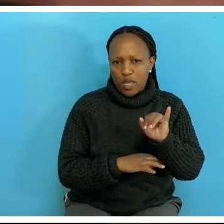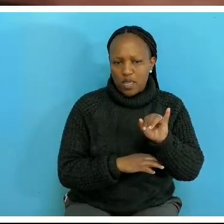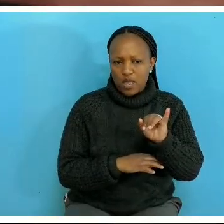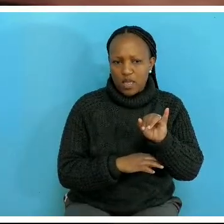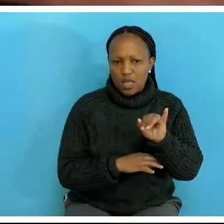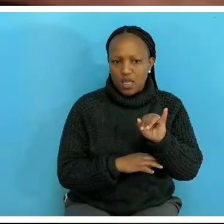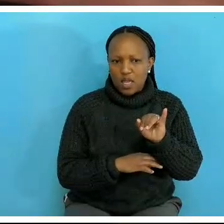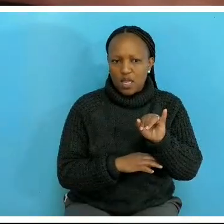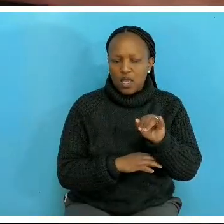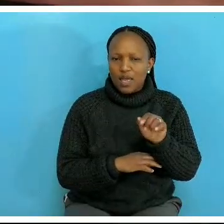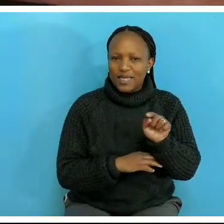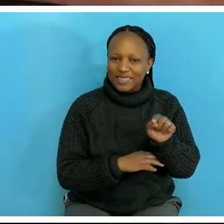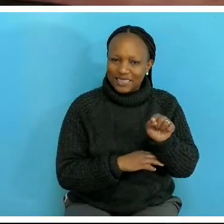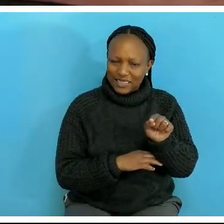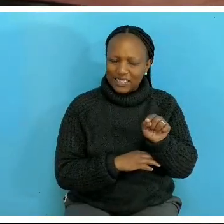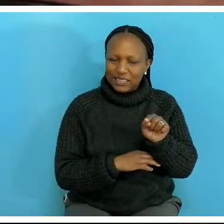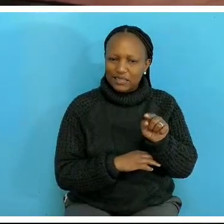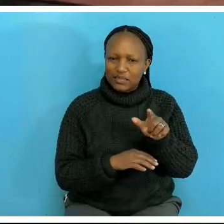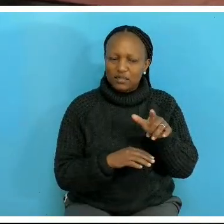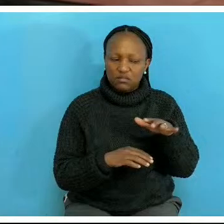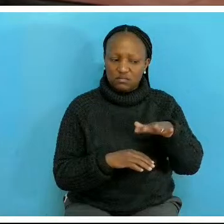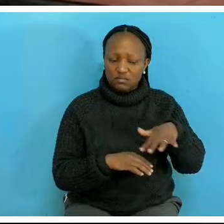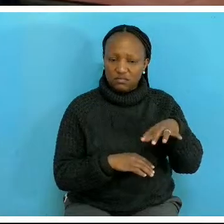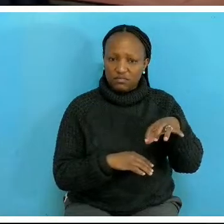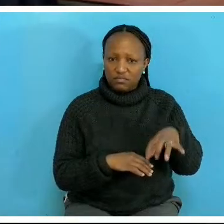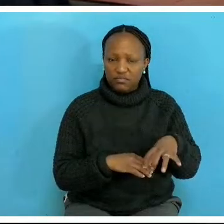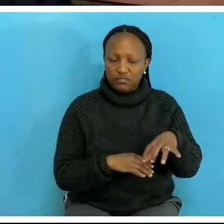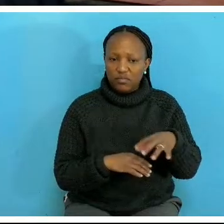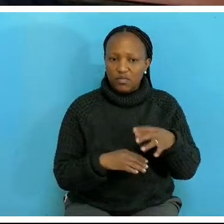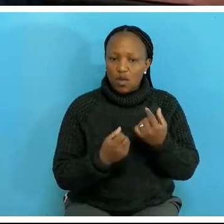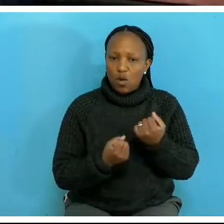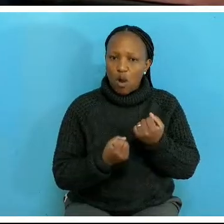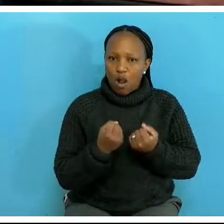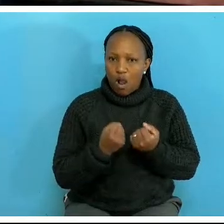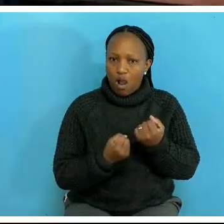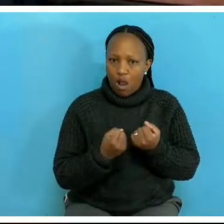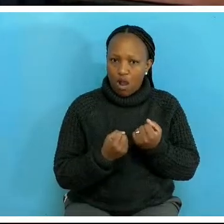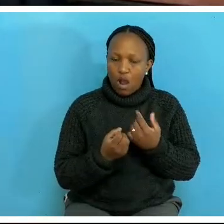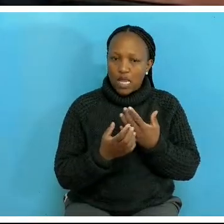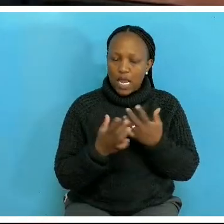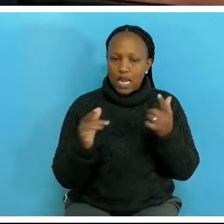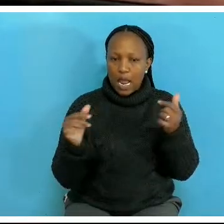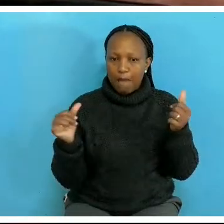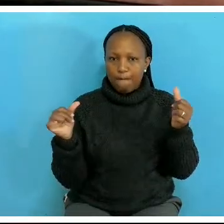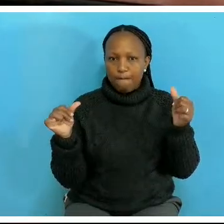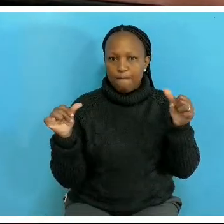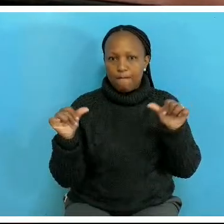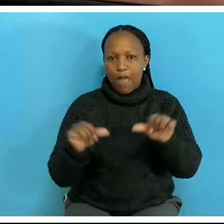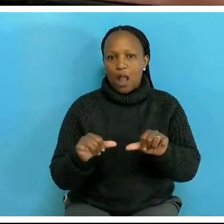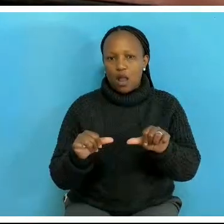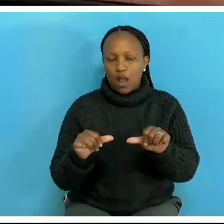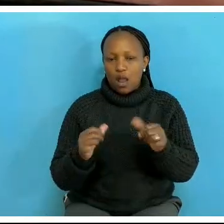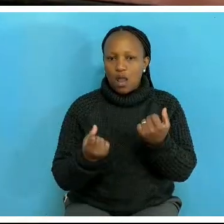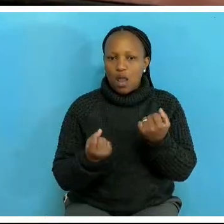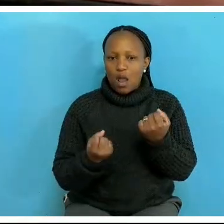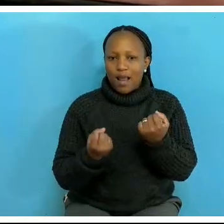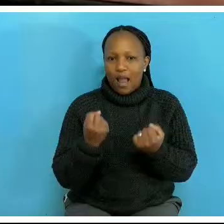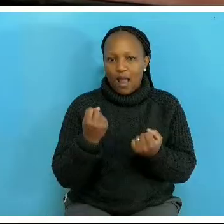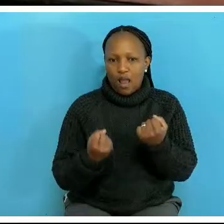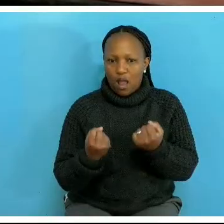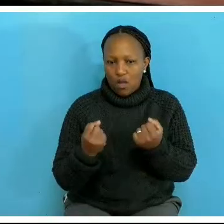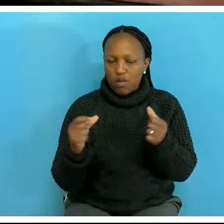Salet bench that can pull your car to its original standard. They're the best in the world from